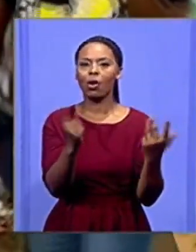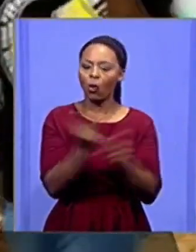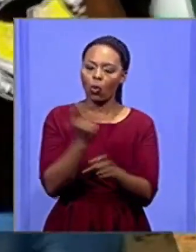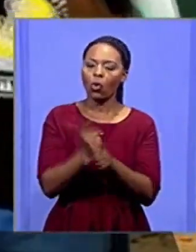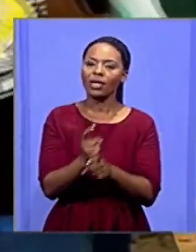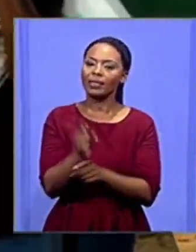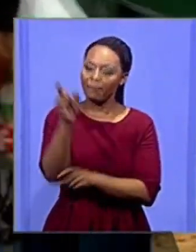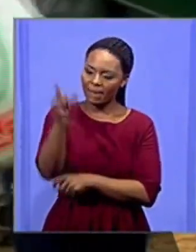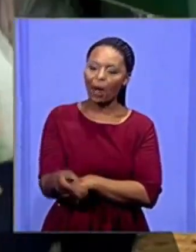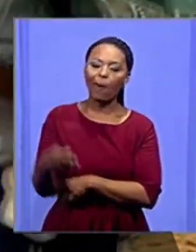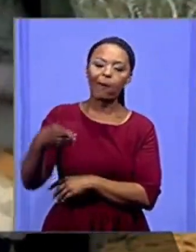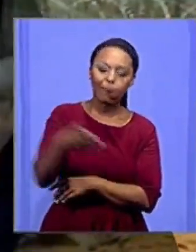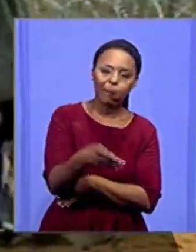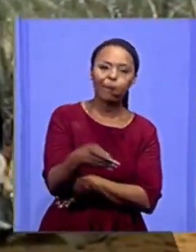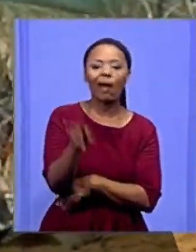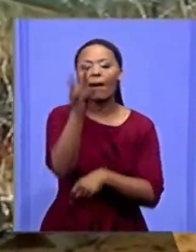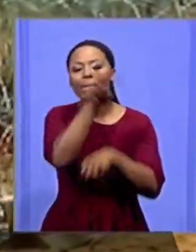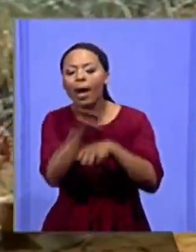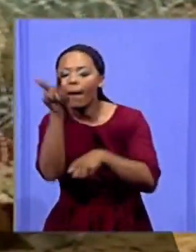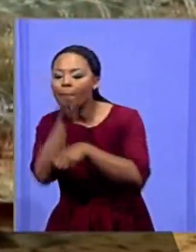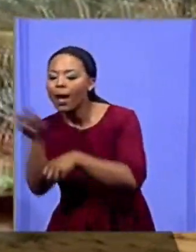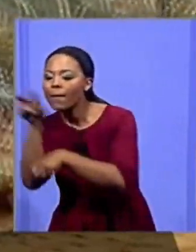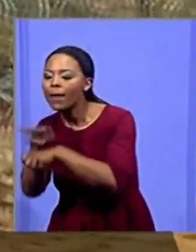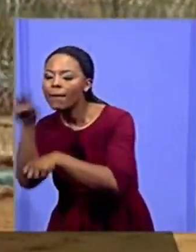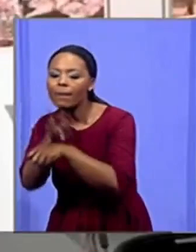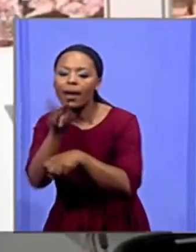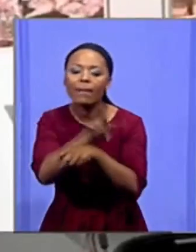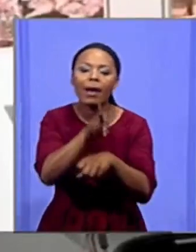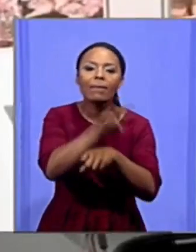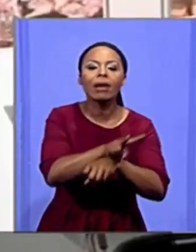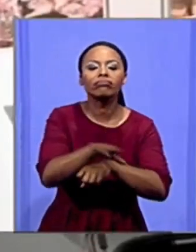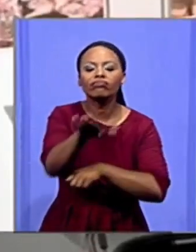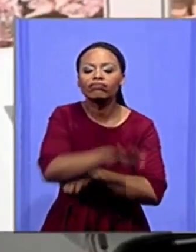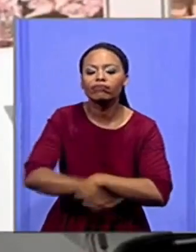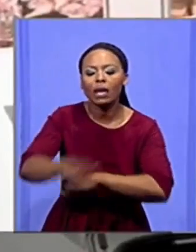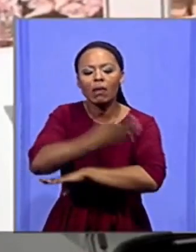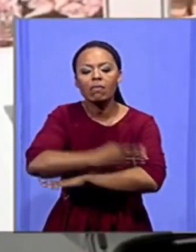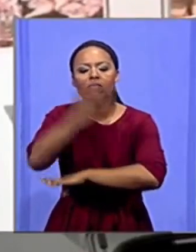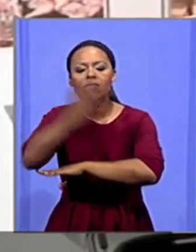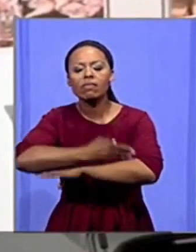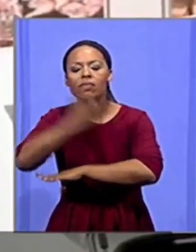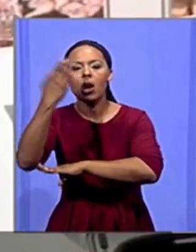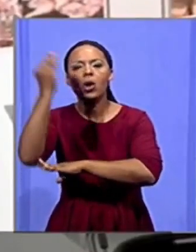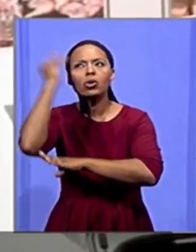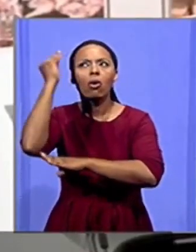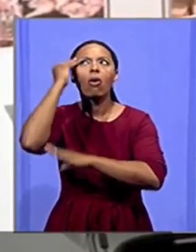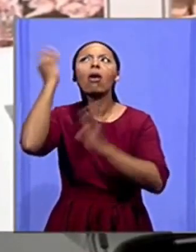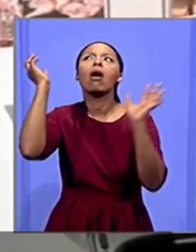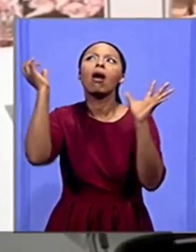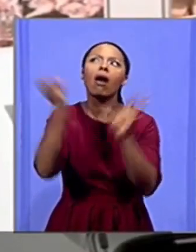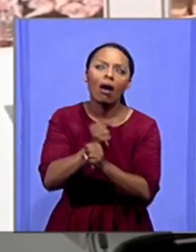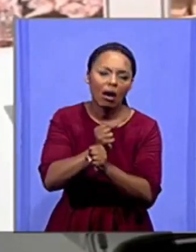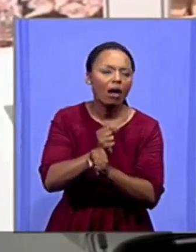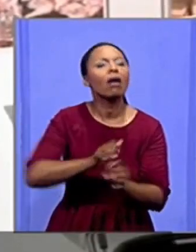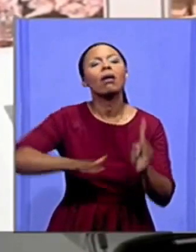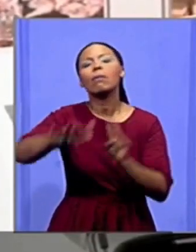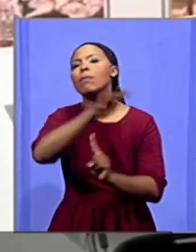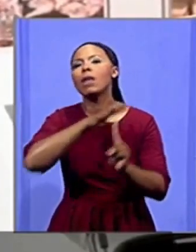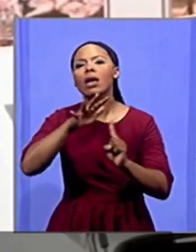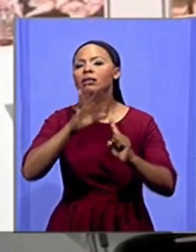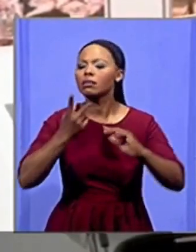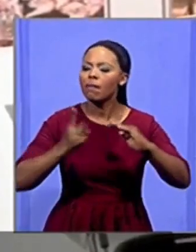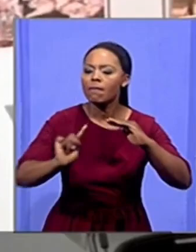that borderline should know that, okay, there is no place to go through